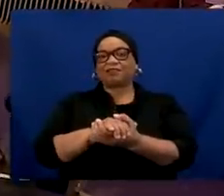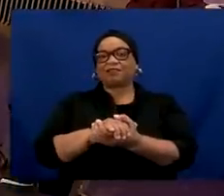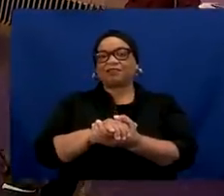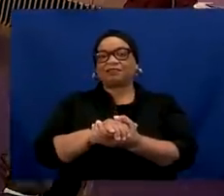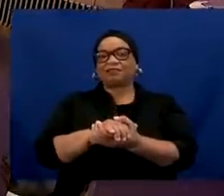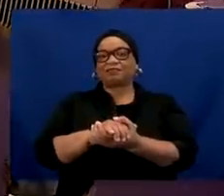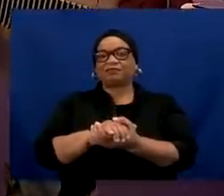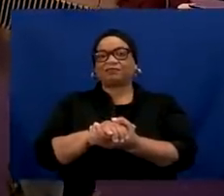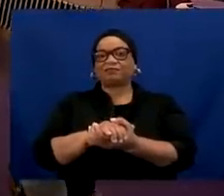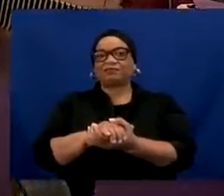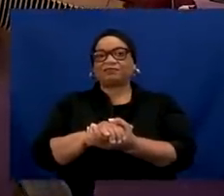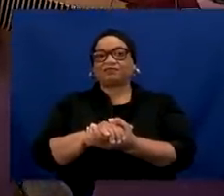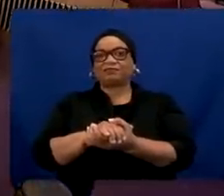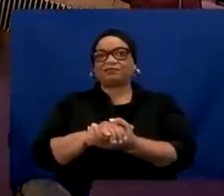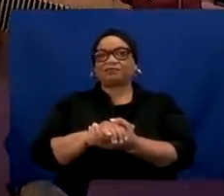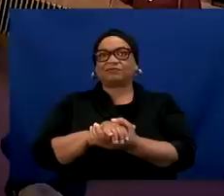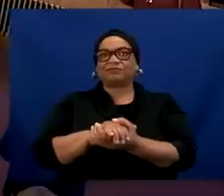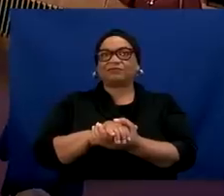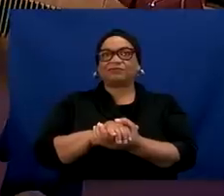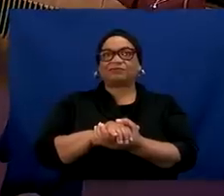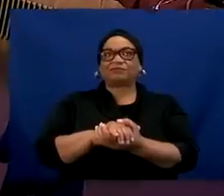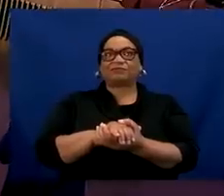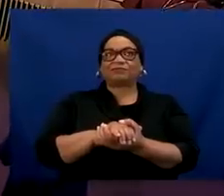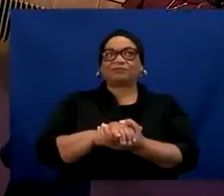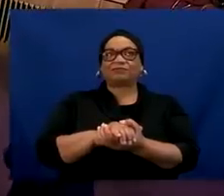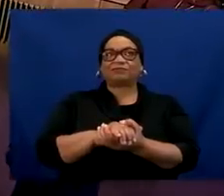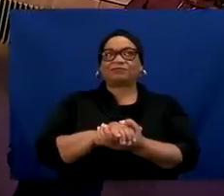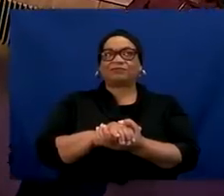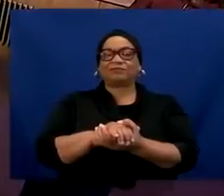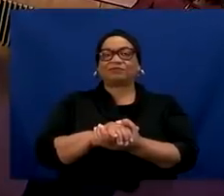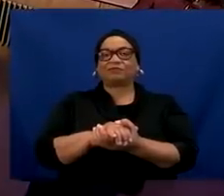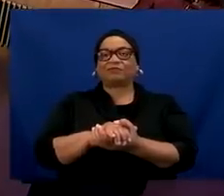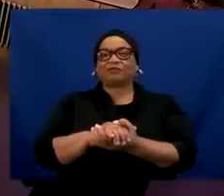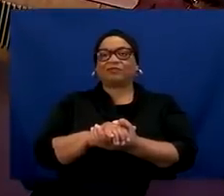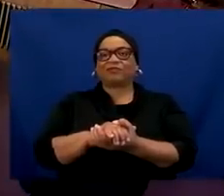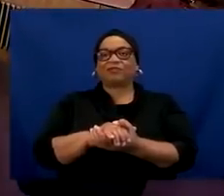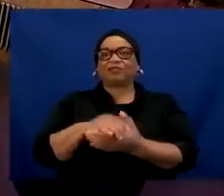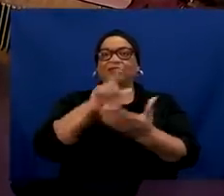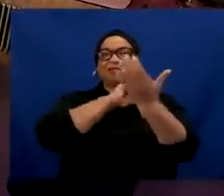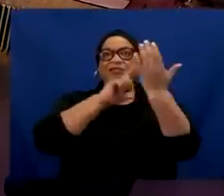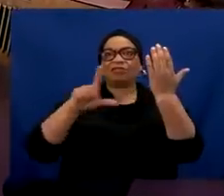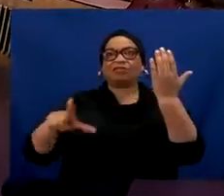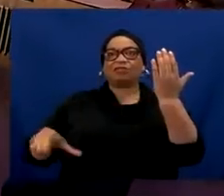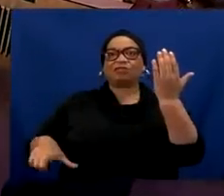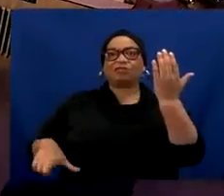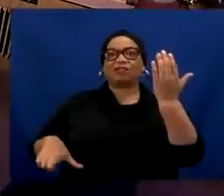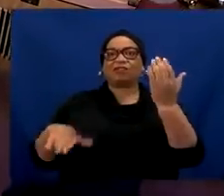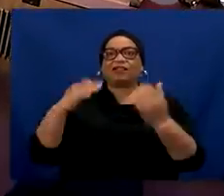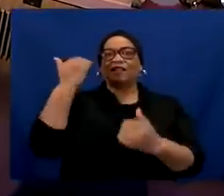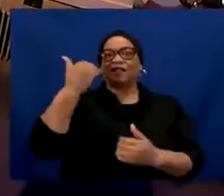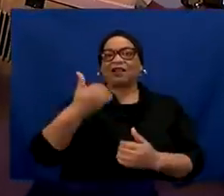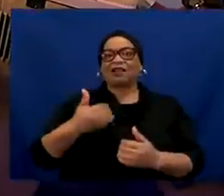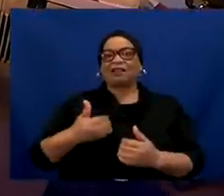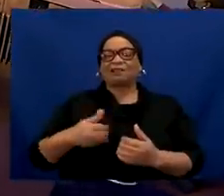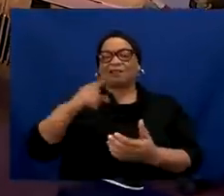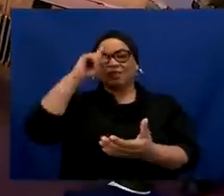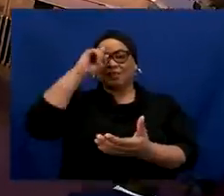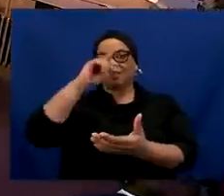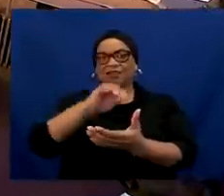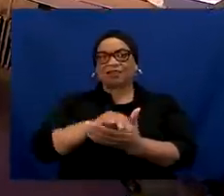Deacon Buxton, please make sure that sister comes down this way. Deacon Buxton. Lord, I believe.